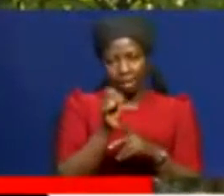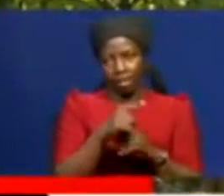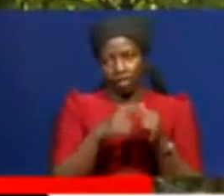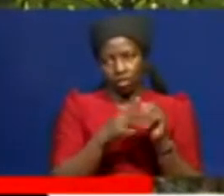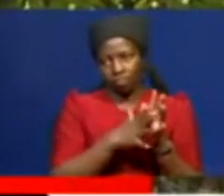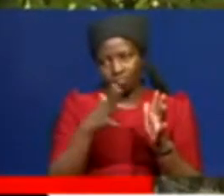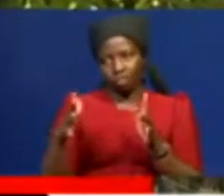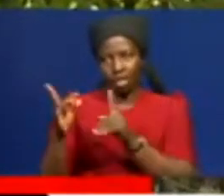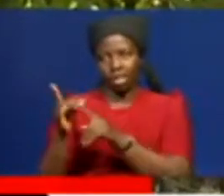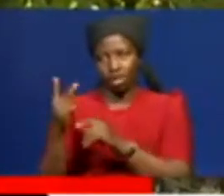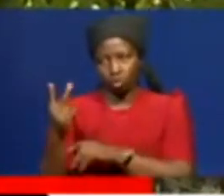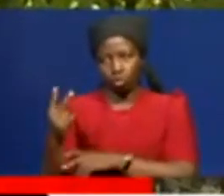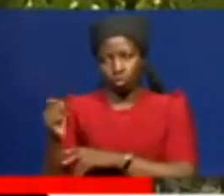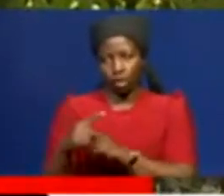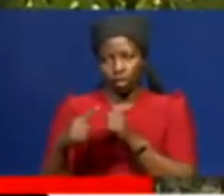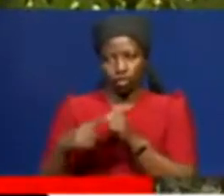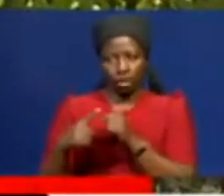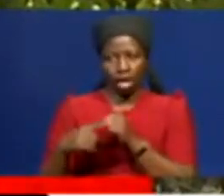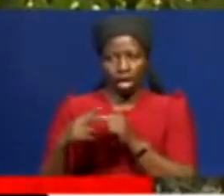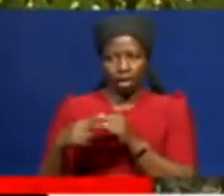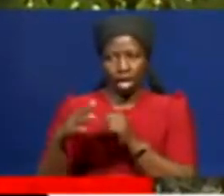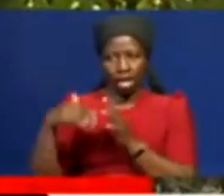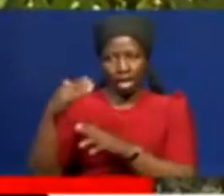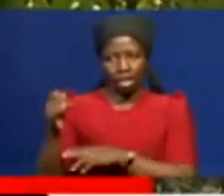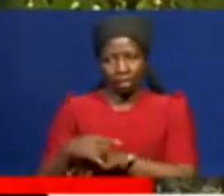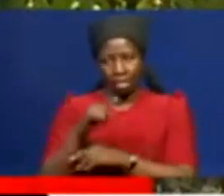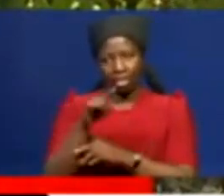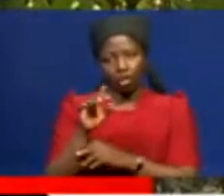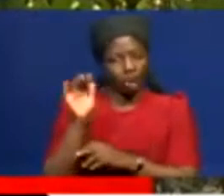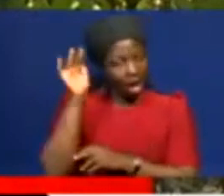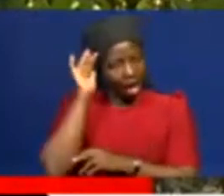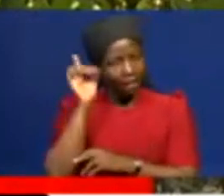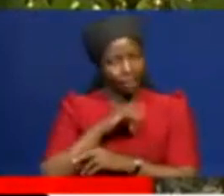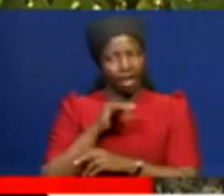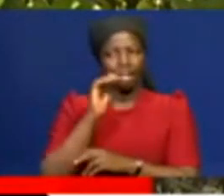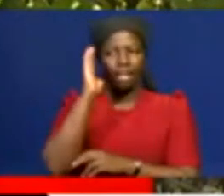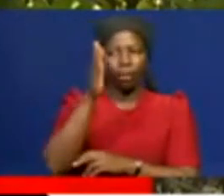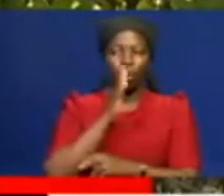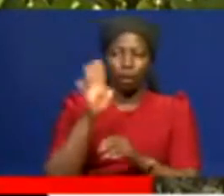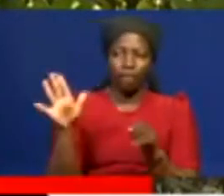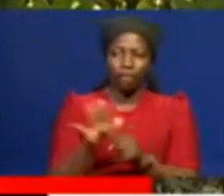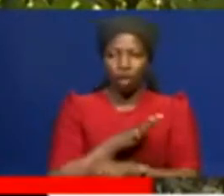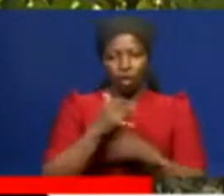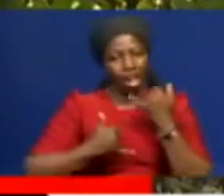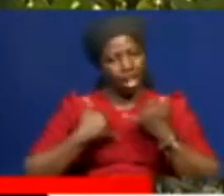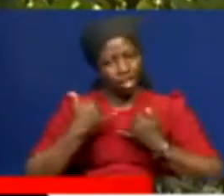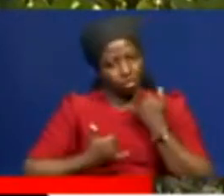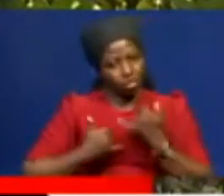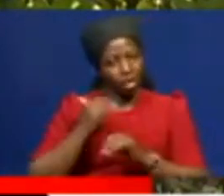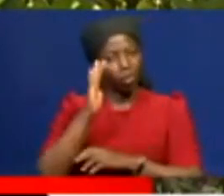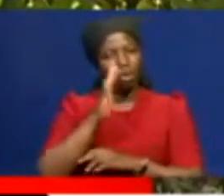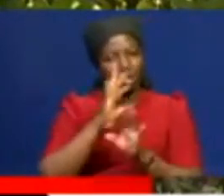to 2nd of July, that is next month. And like you had the mention, it's going to be a complete fanfare. It's going to be a